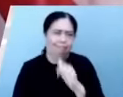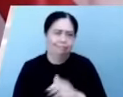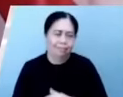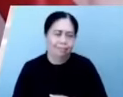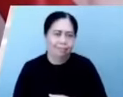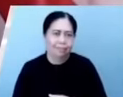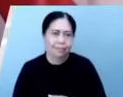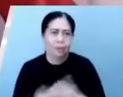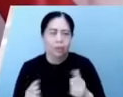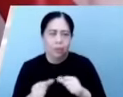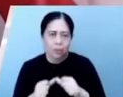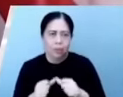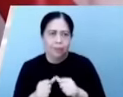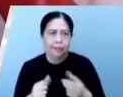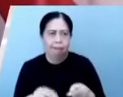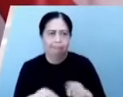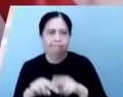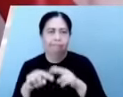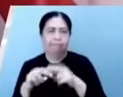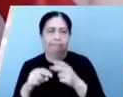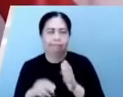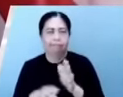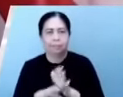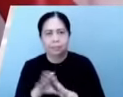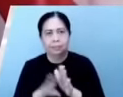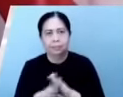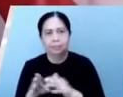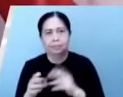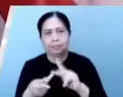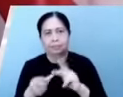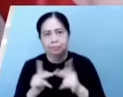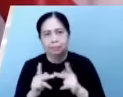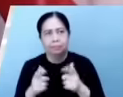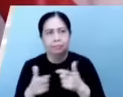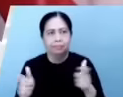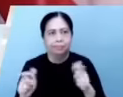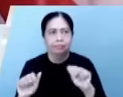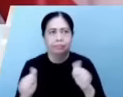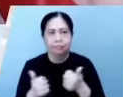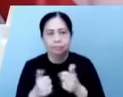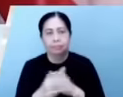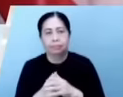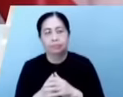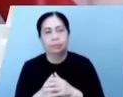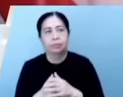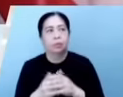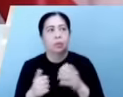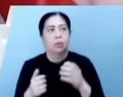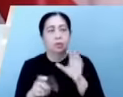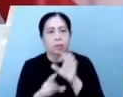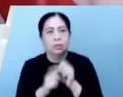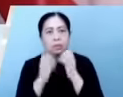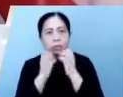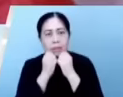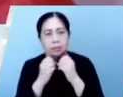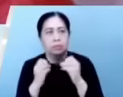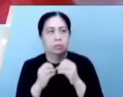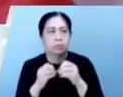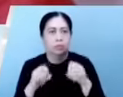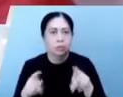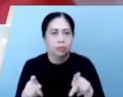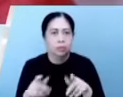this partnership to meet bigger challenges, to seize bigger opportunities, including